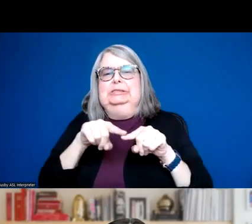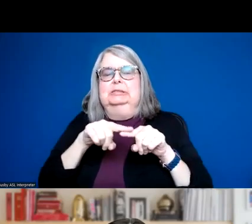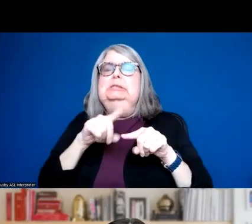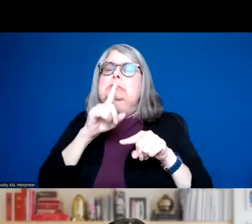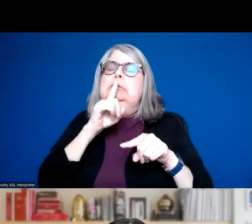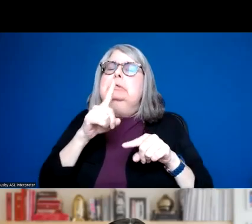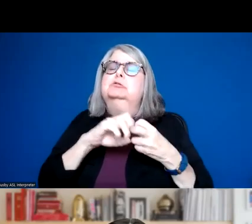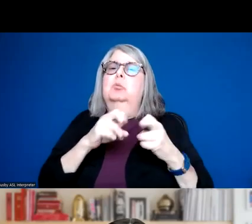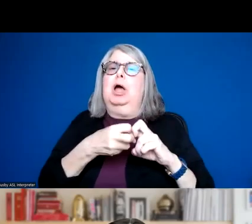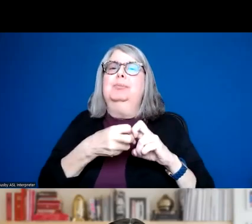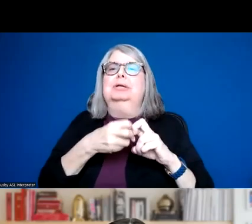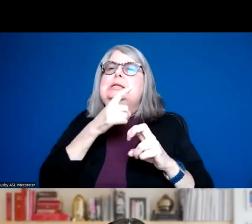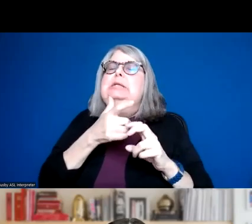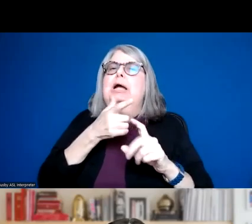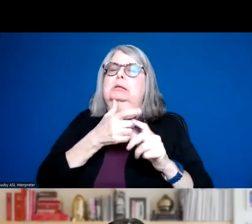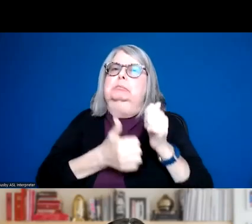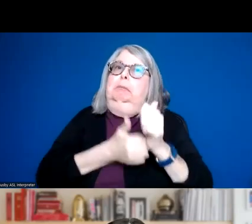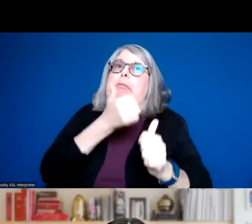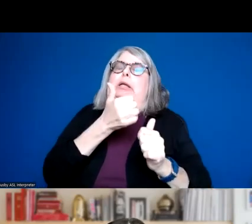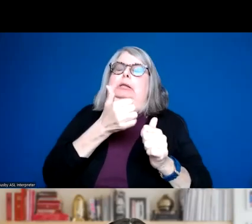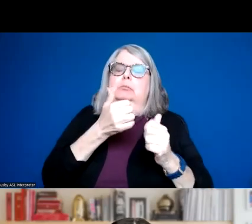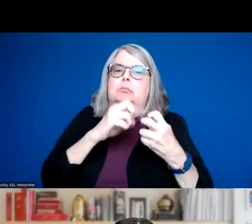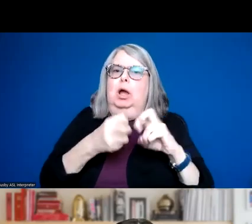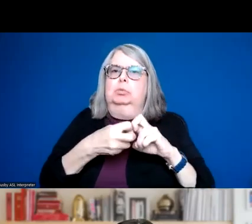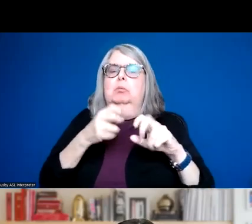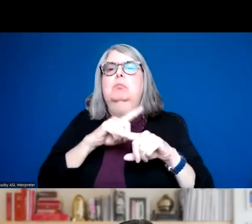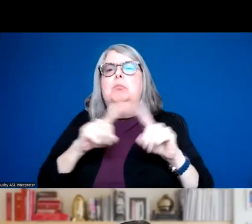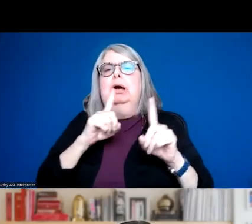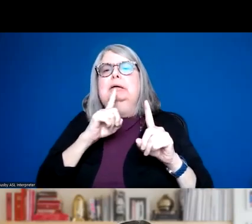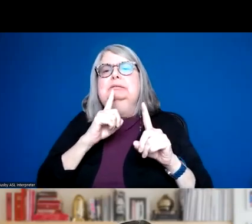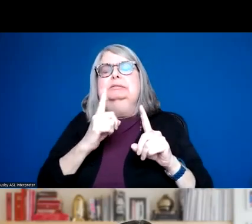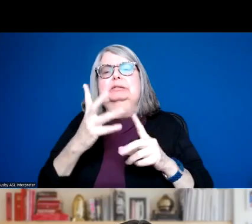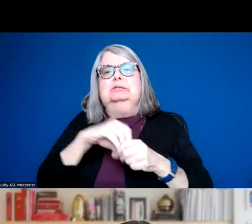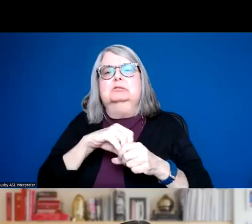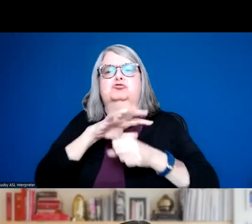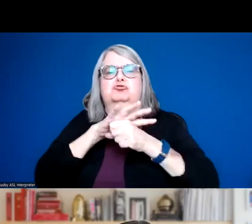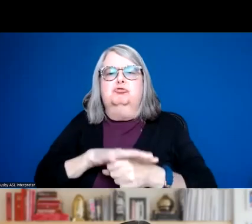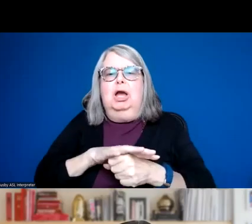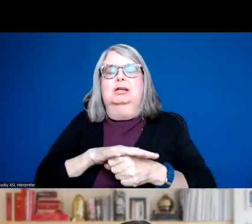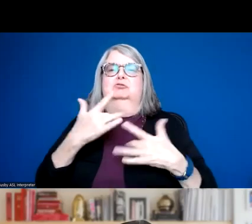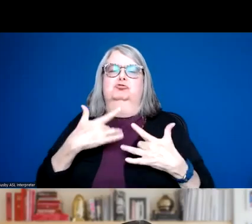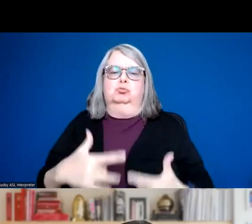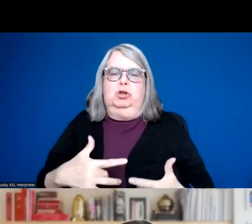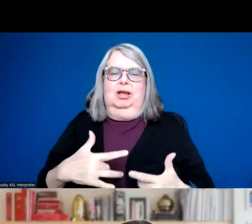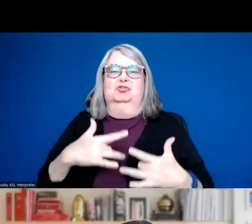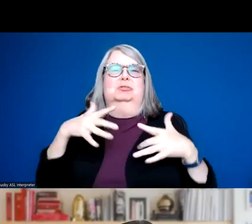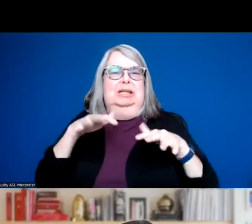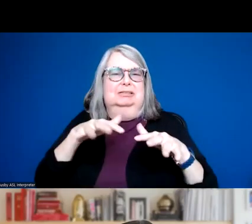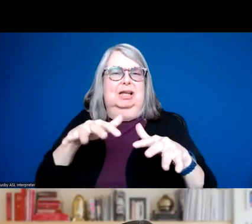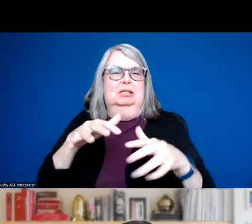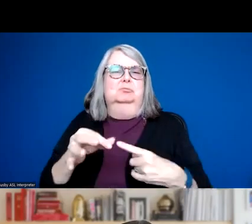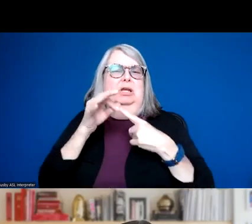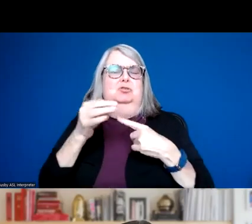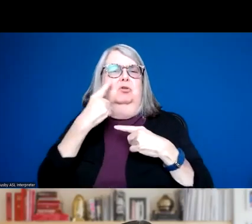problem. It's not the main problem, but it's a contributor to things like stress and depression and anxiety, particularly in kids who